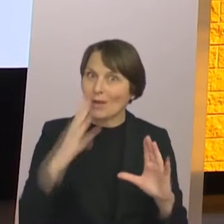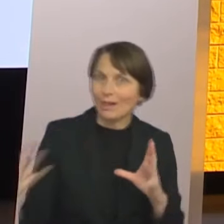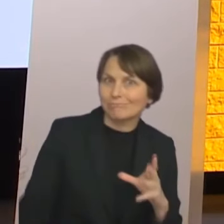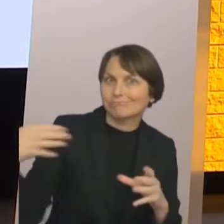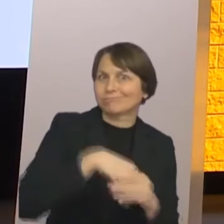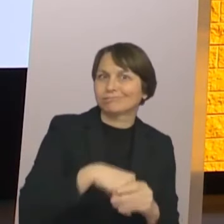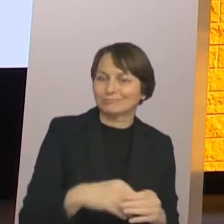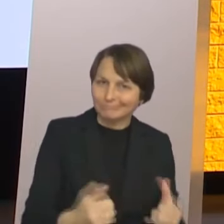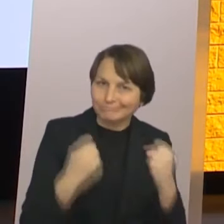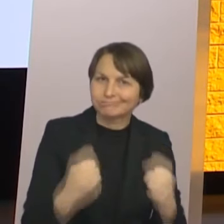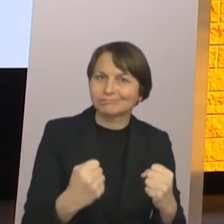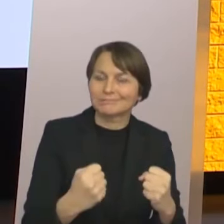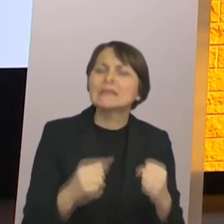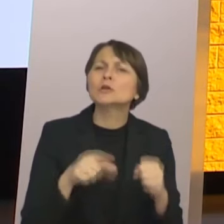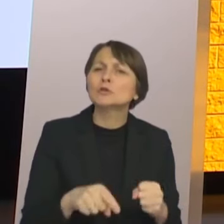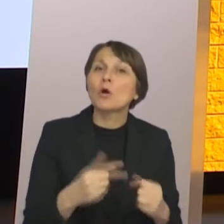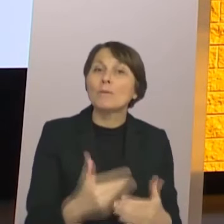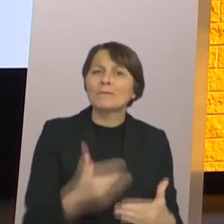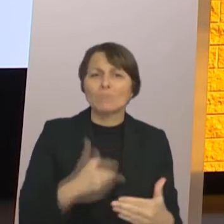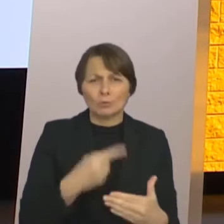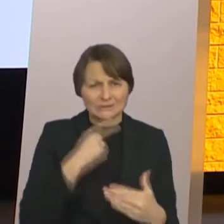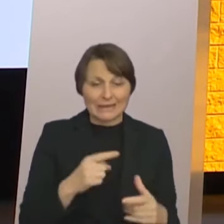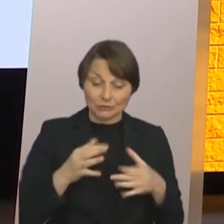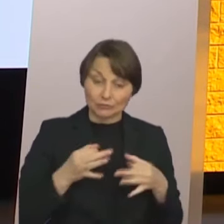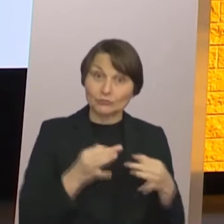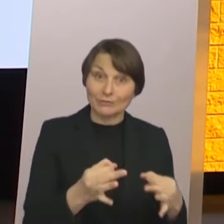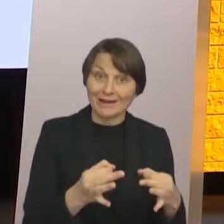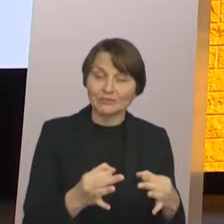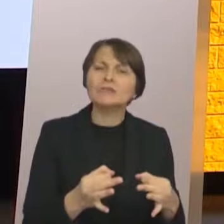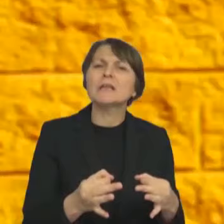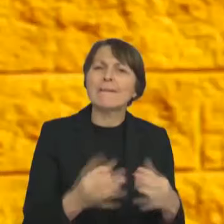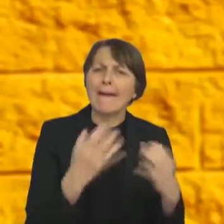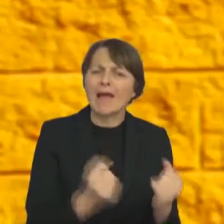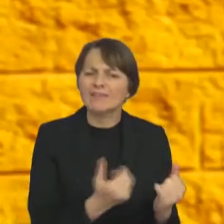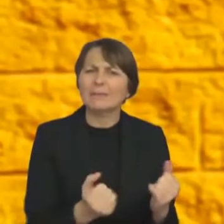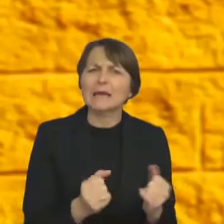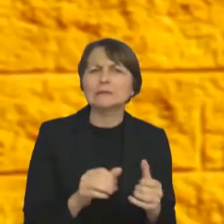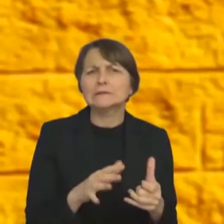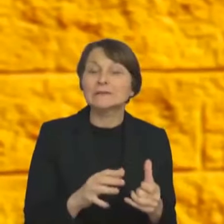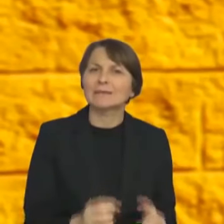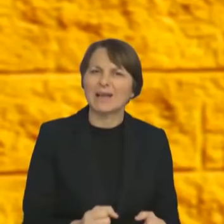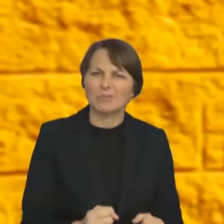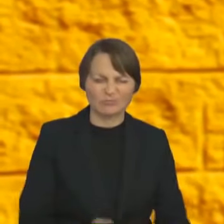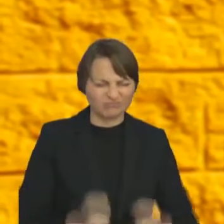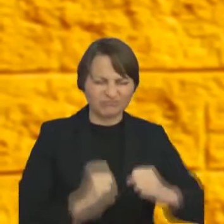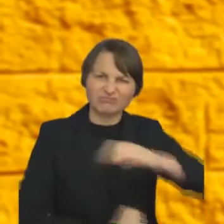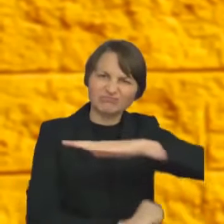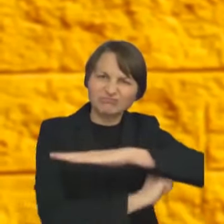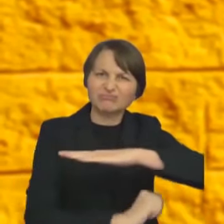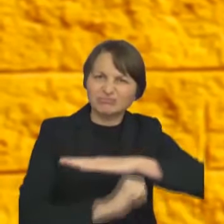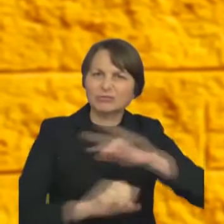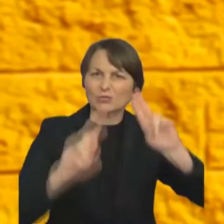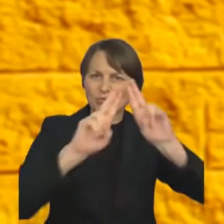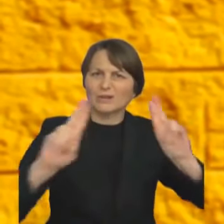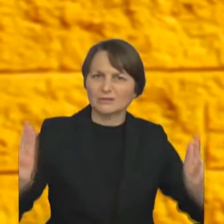the strategy, and we've made it much more Renault-ish. We've kept its historic values of innovation and